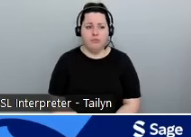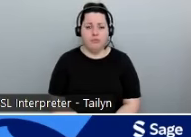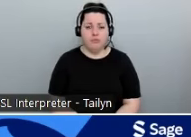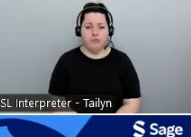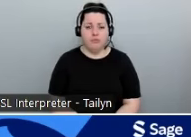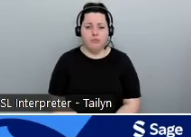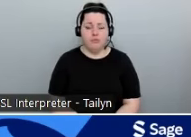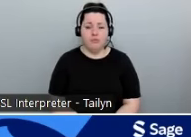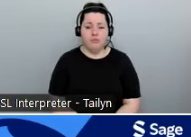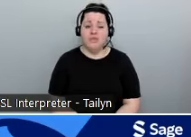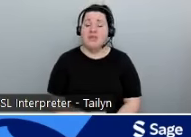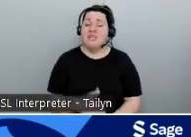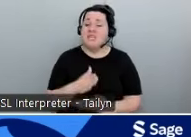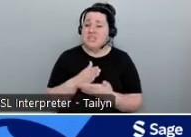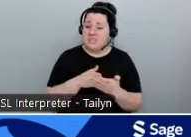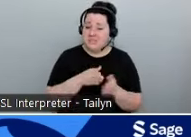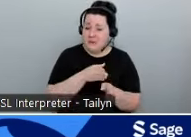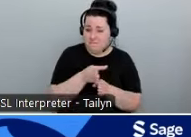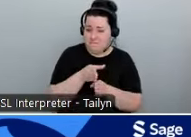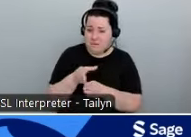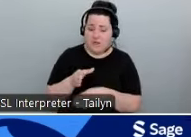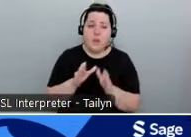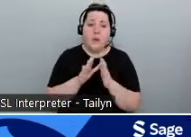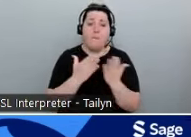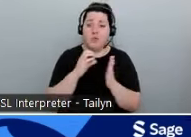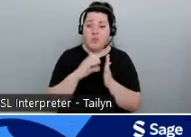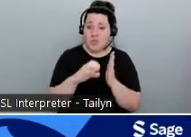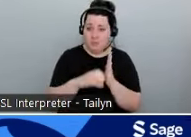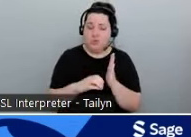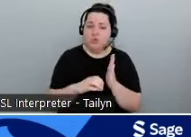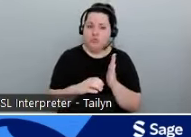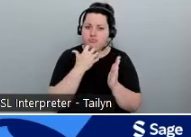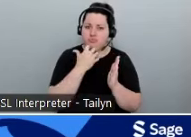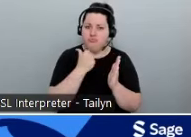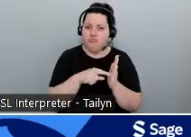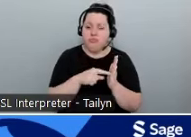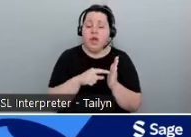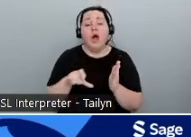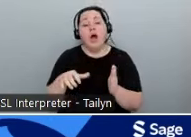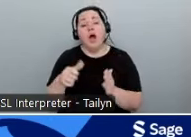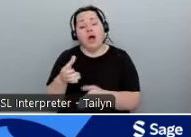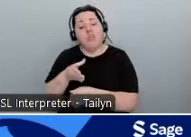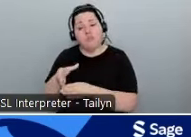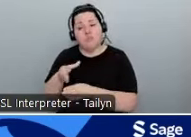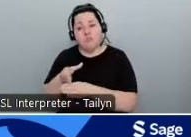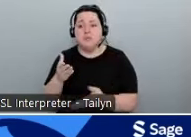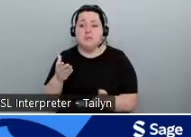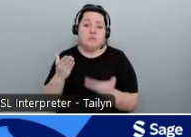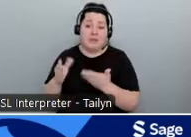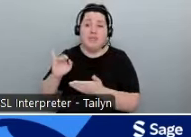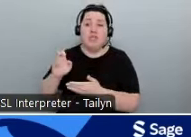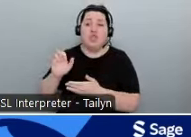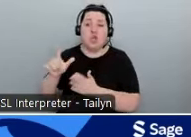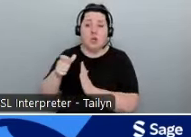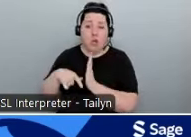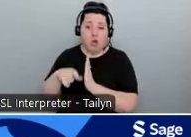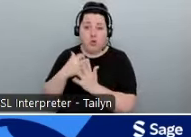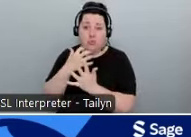In some fields, book chapters and books are valued. In other disciplines, they may value journal articles.